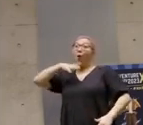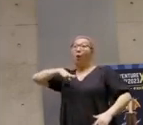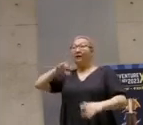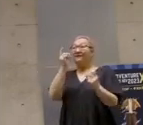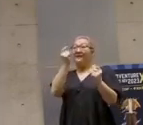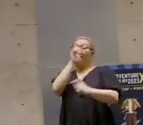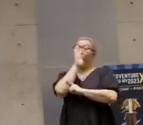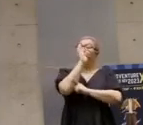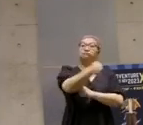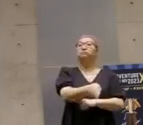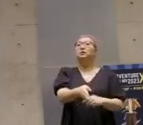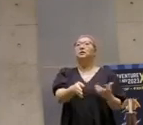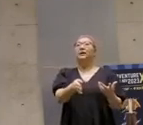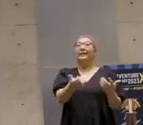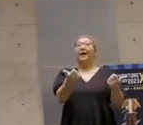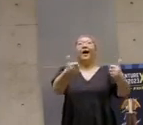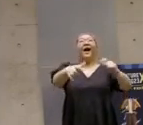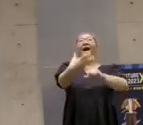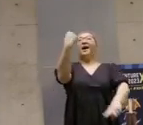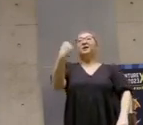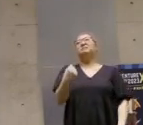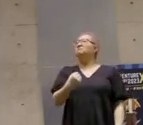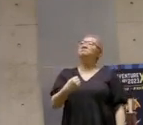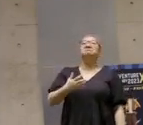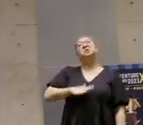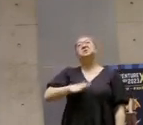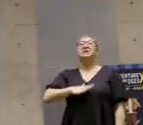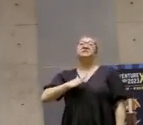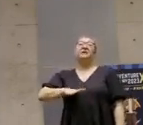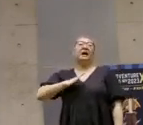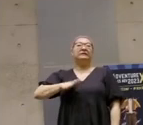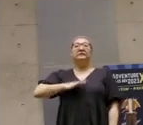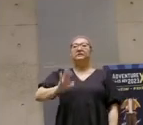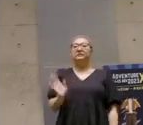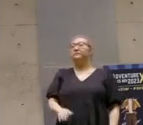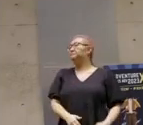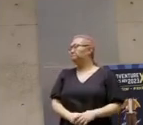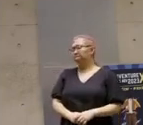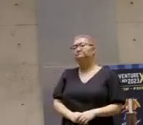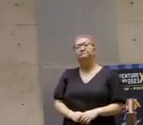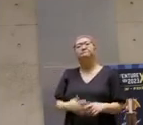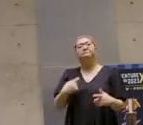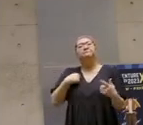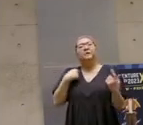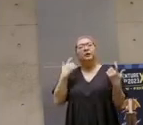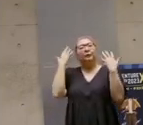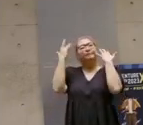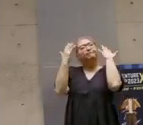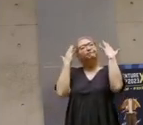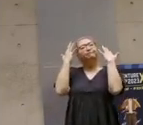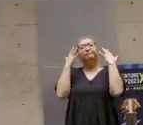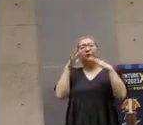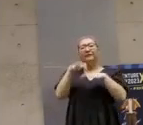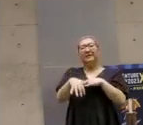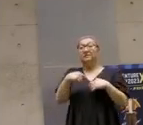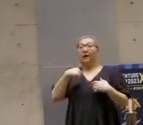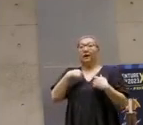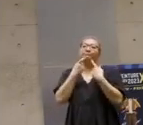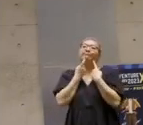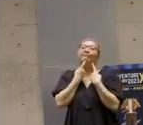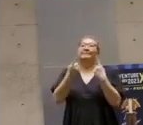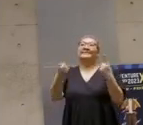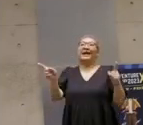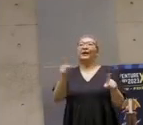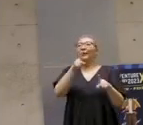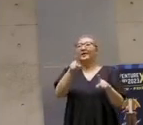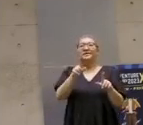frustrated when they do. So we put a lot of thought into this, and the reason I'm telling you all this is not to try and talk about how brilliant